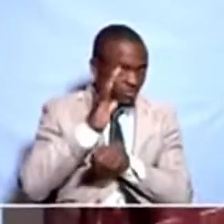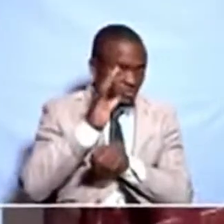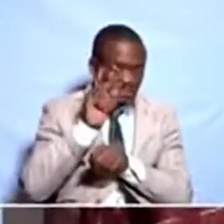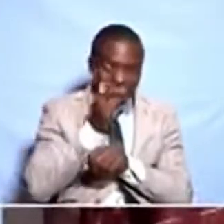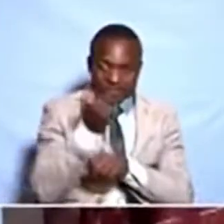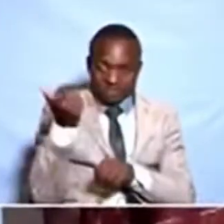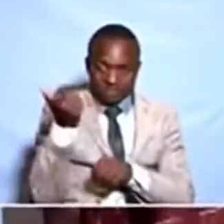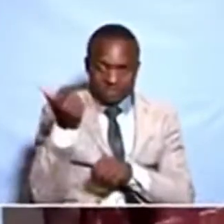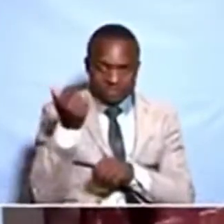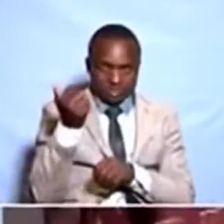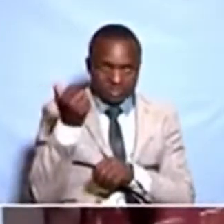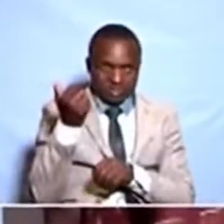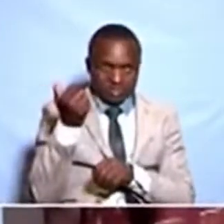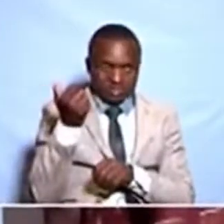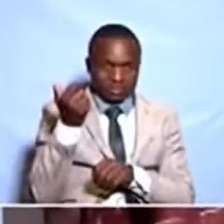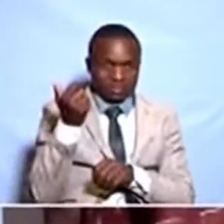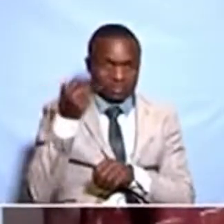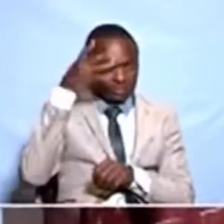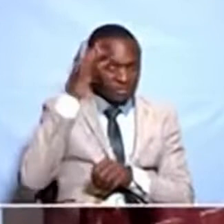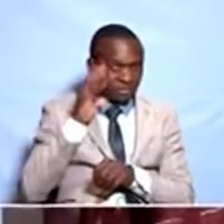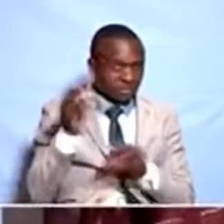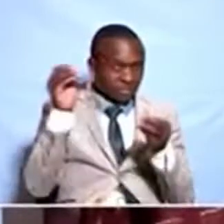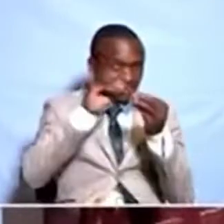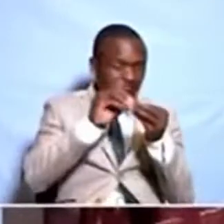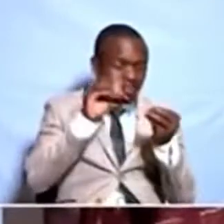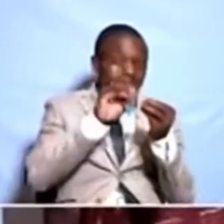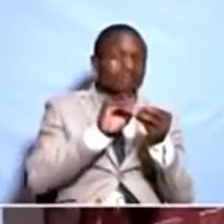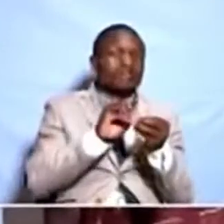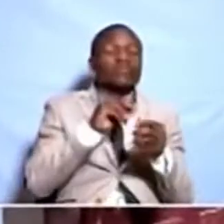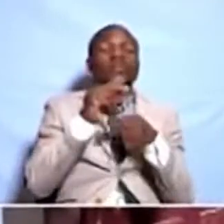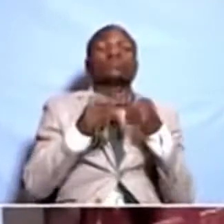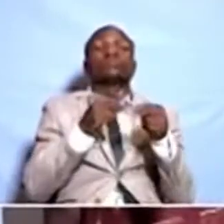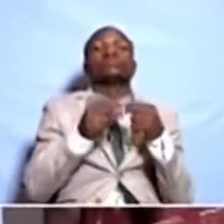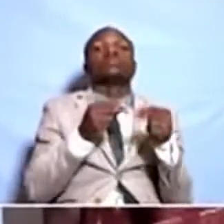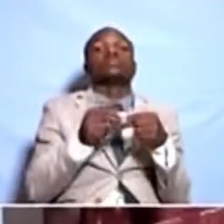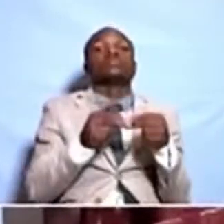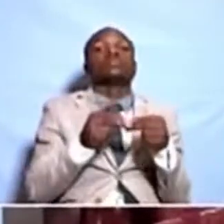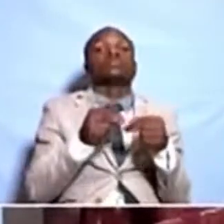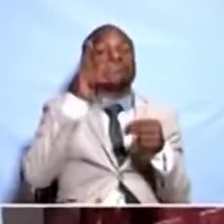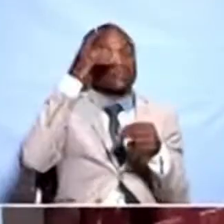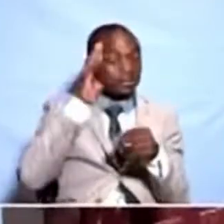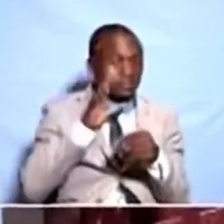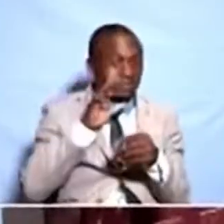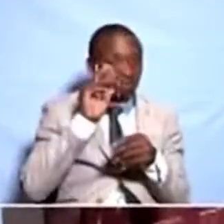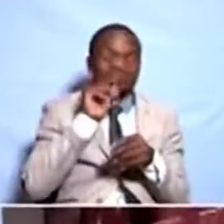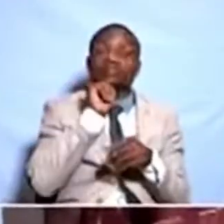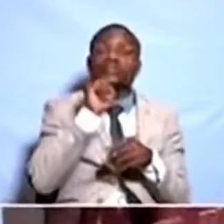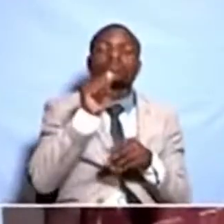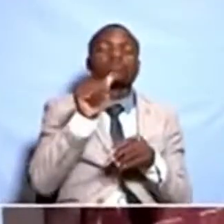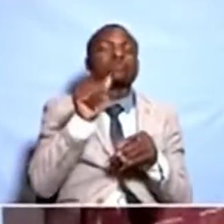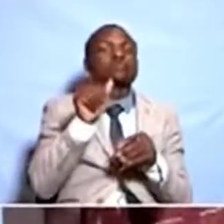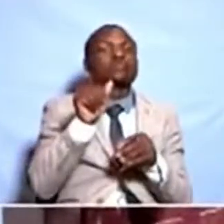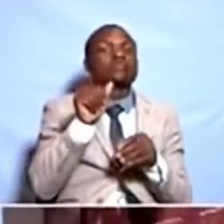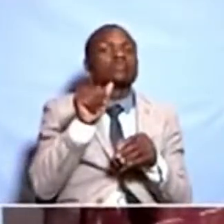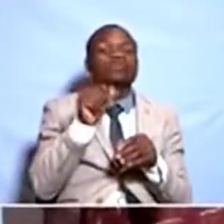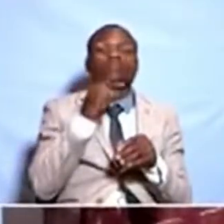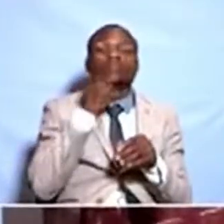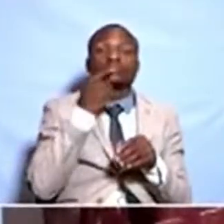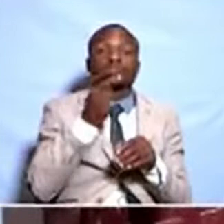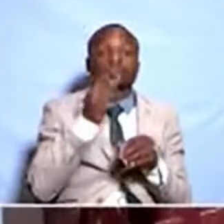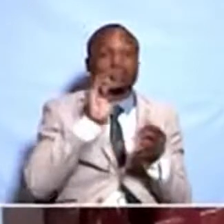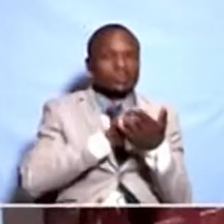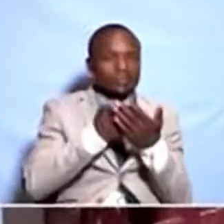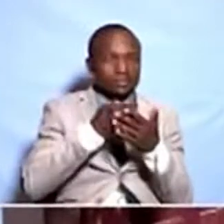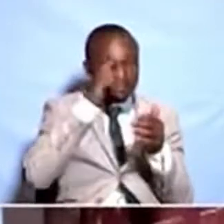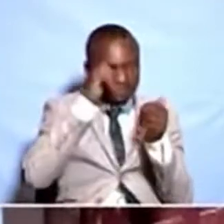added, there's now the color will not be said to be, say if it were blue, it will not be said to be blue, because you have added in